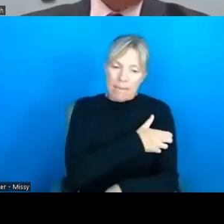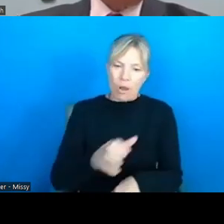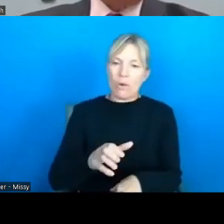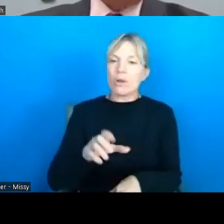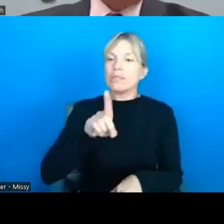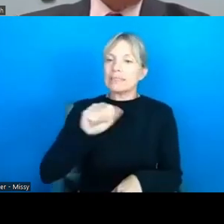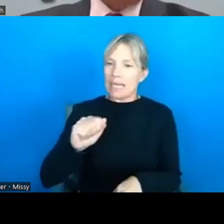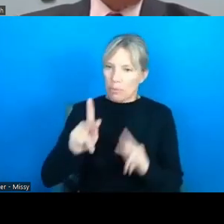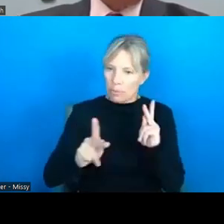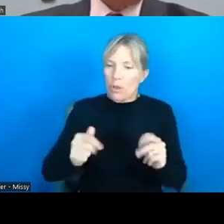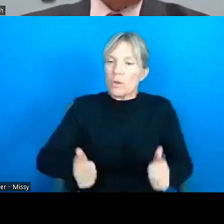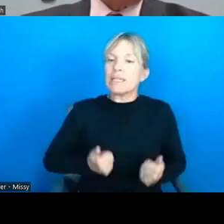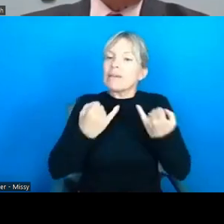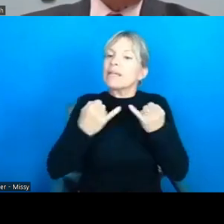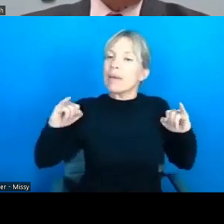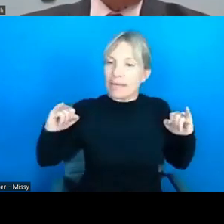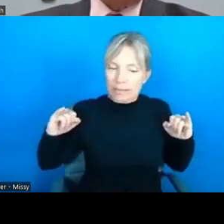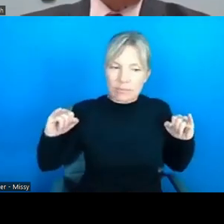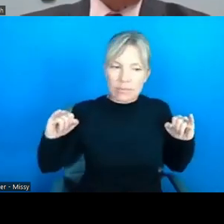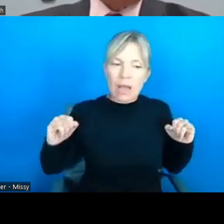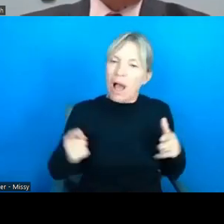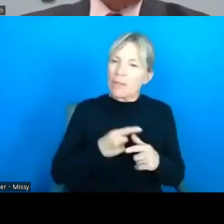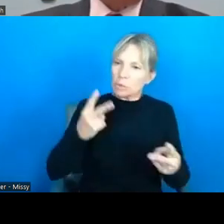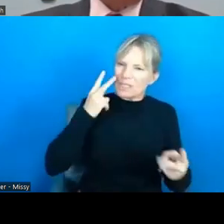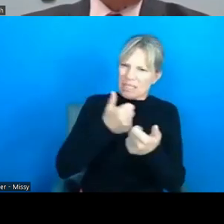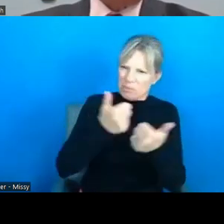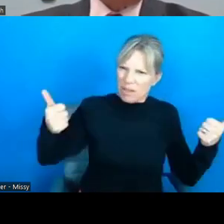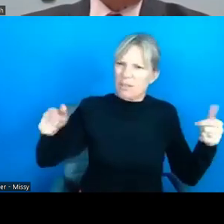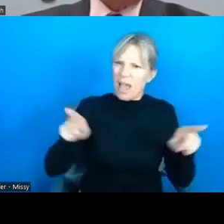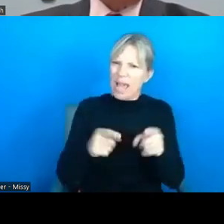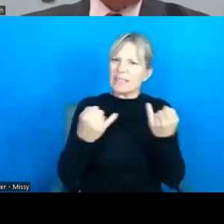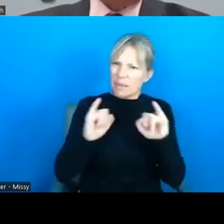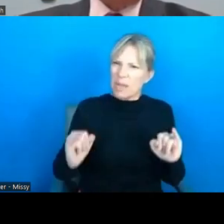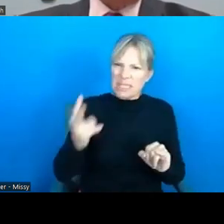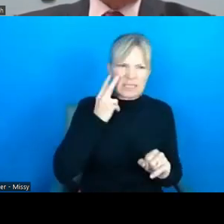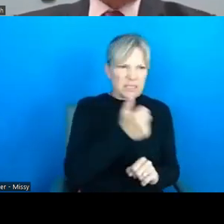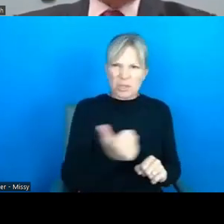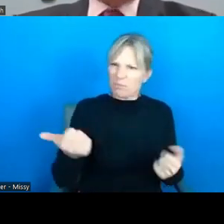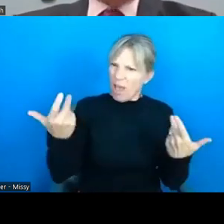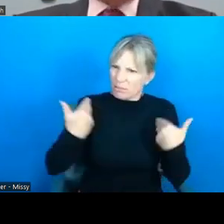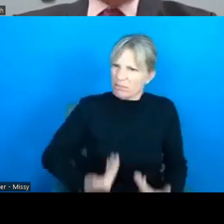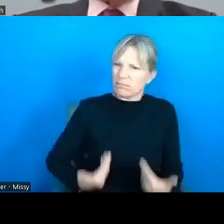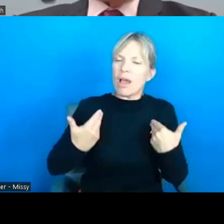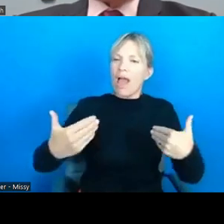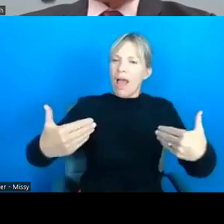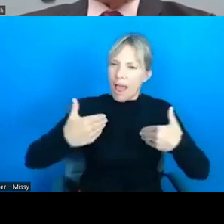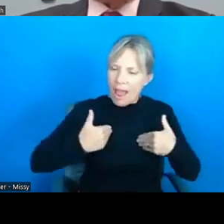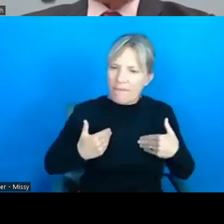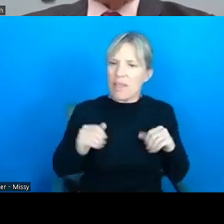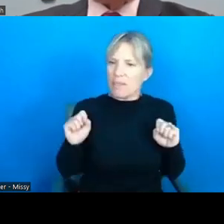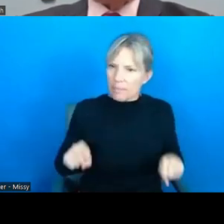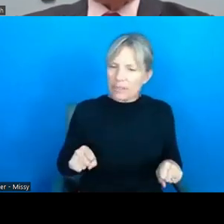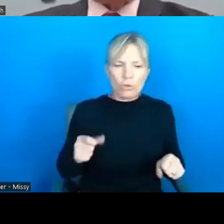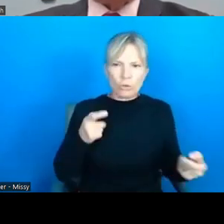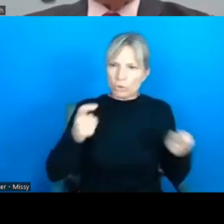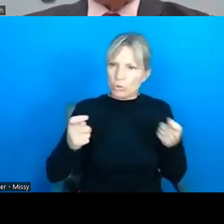to live independent lives and to see themselves as independent and to see themselves as having the capacity to